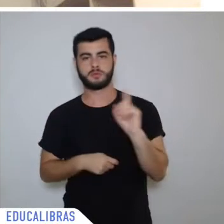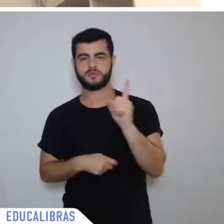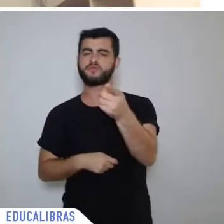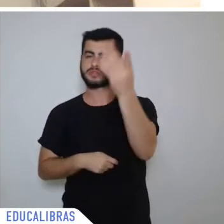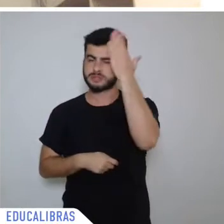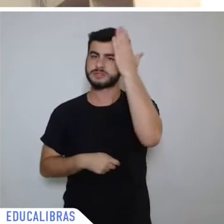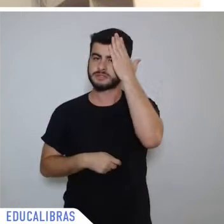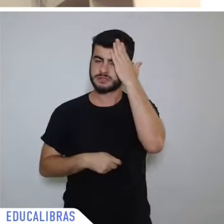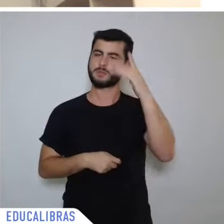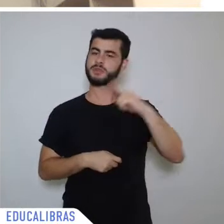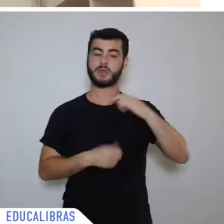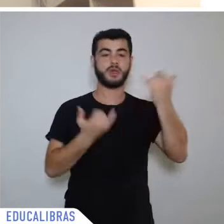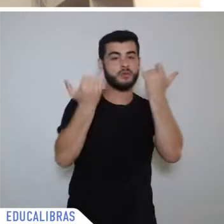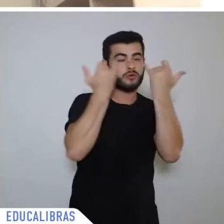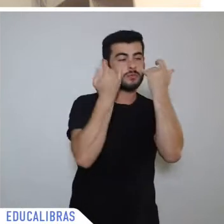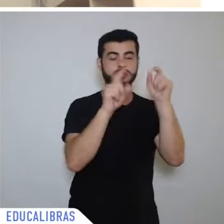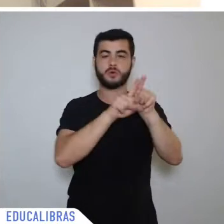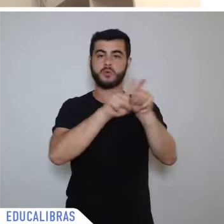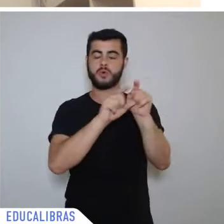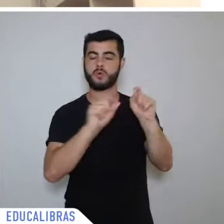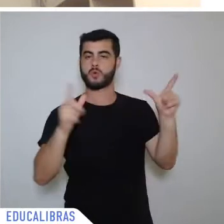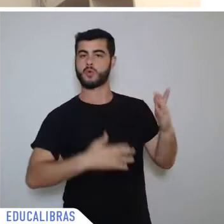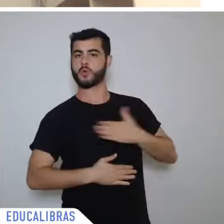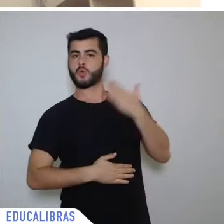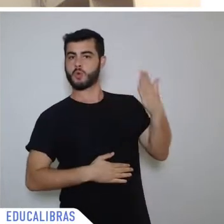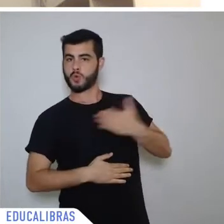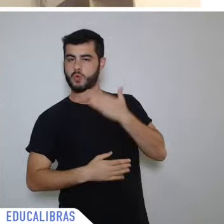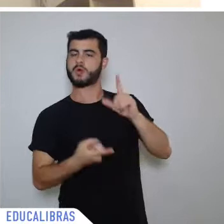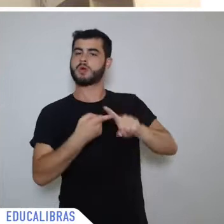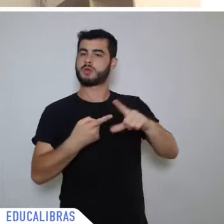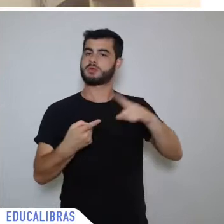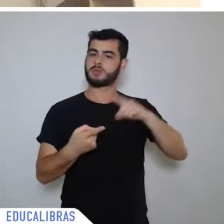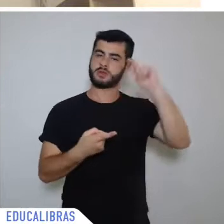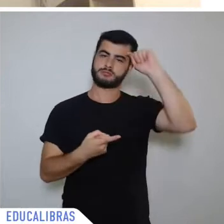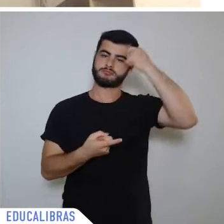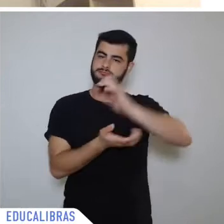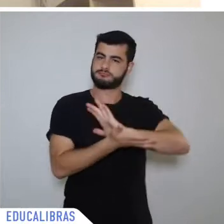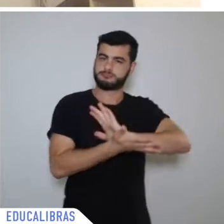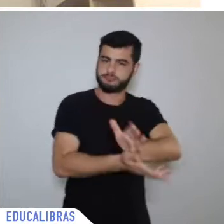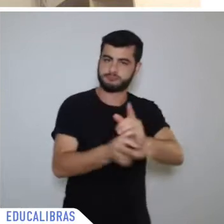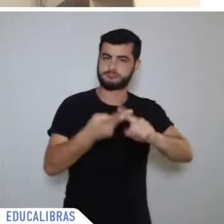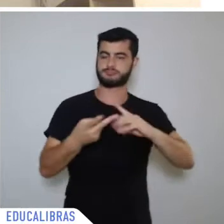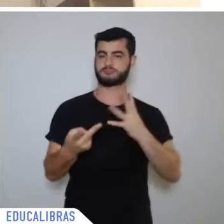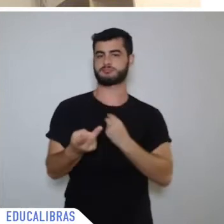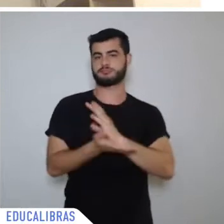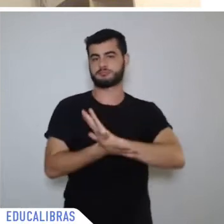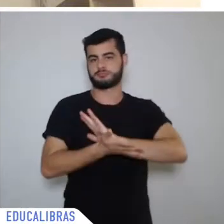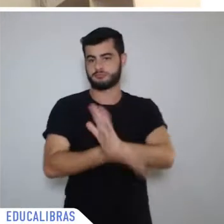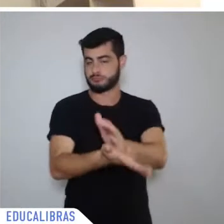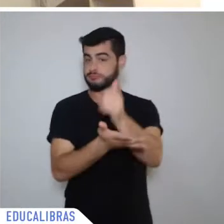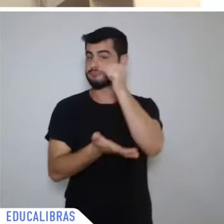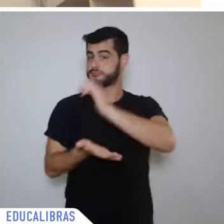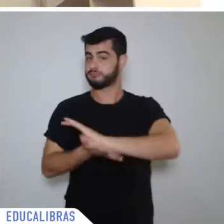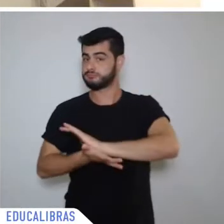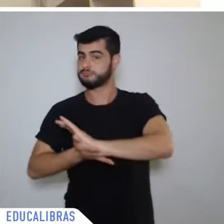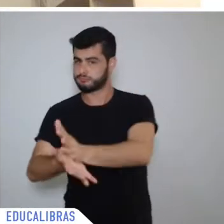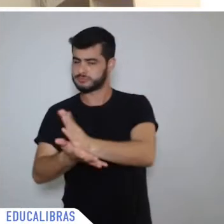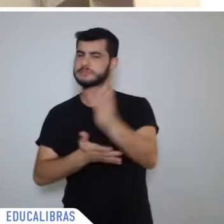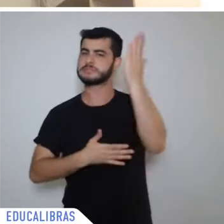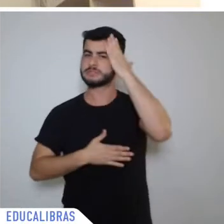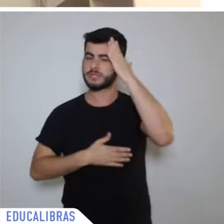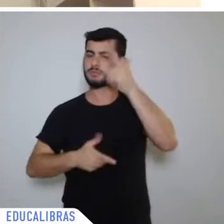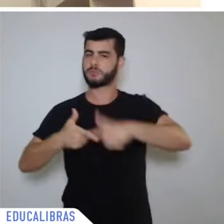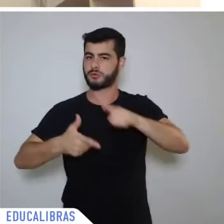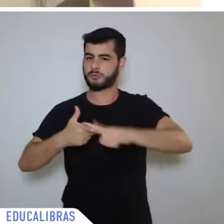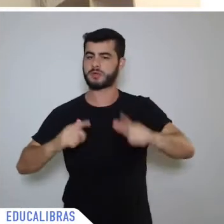The data in Brazil is alarming regarding racism, transphobia, feminicides, political violence against women, and domestic violence.